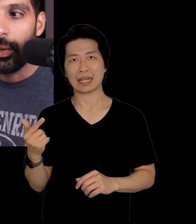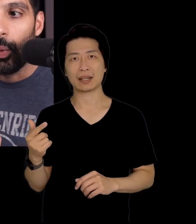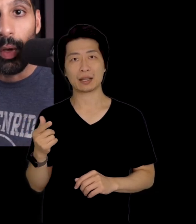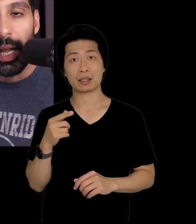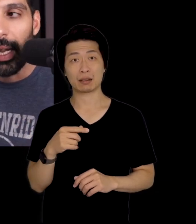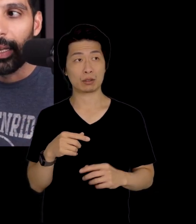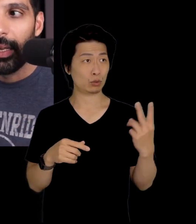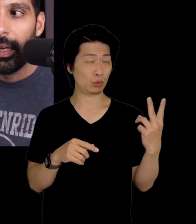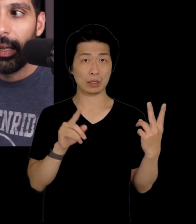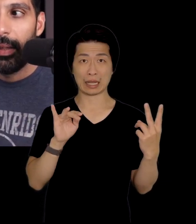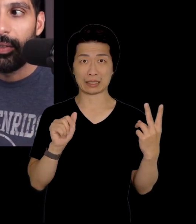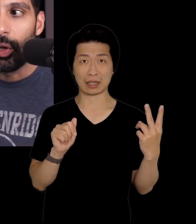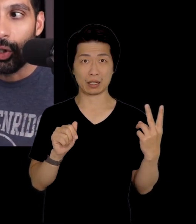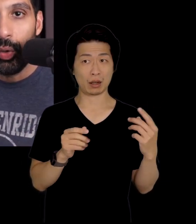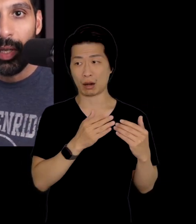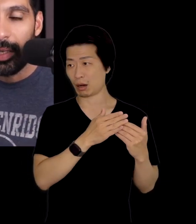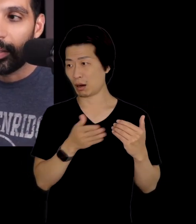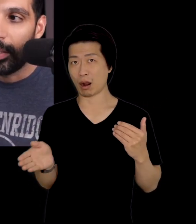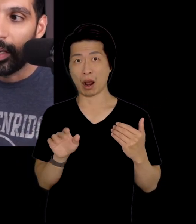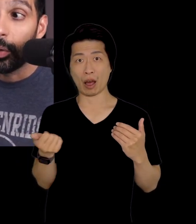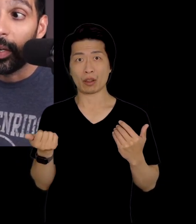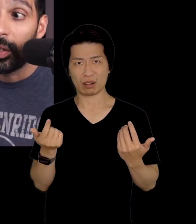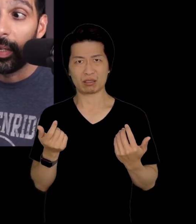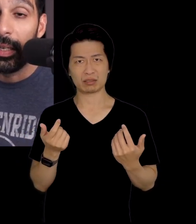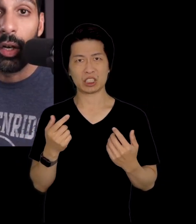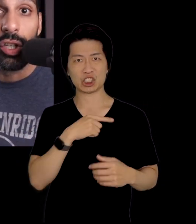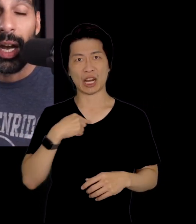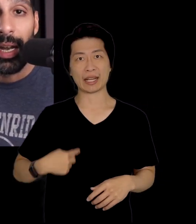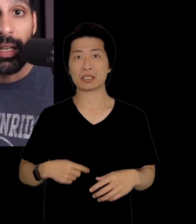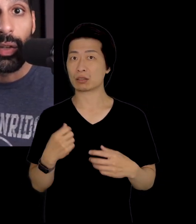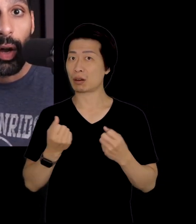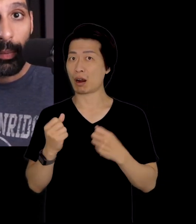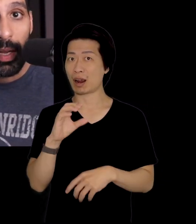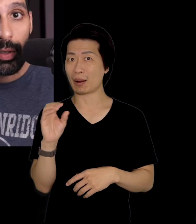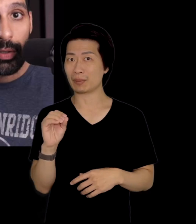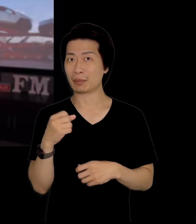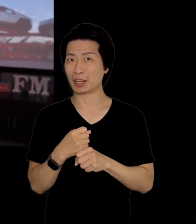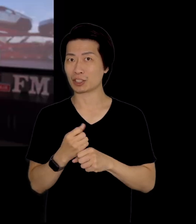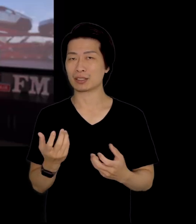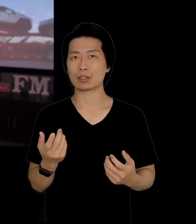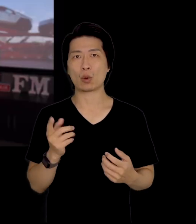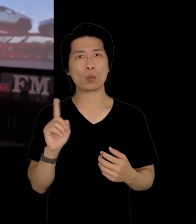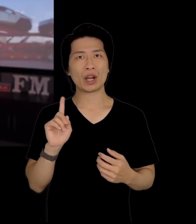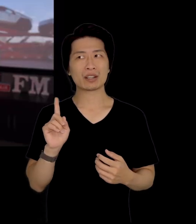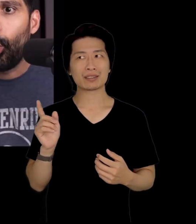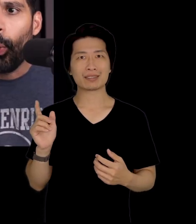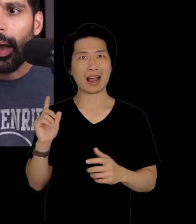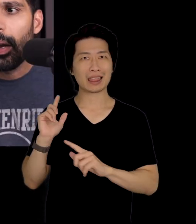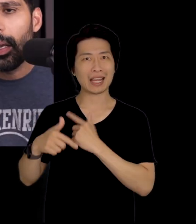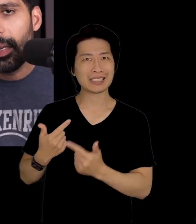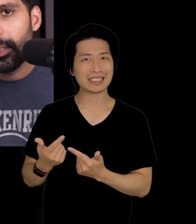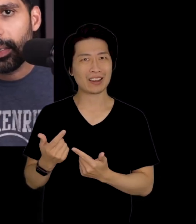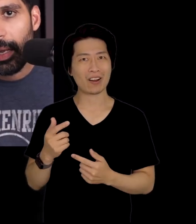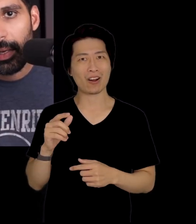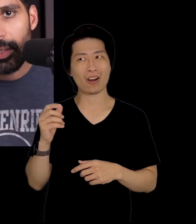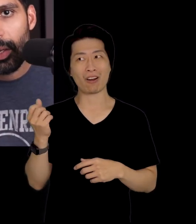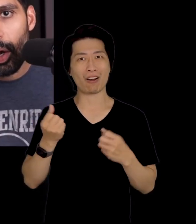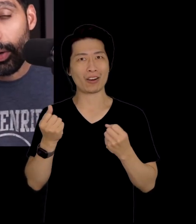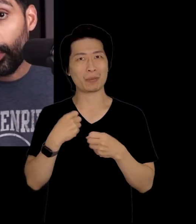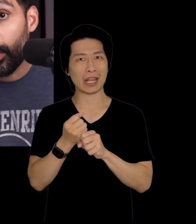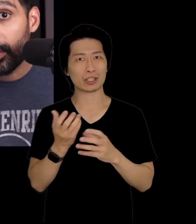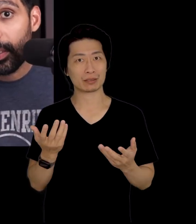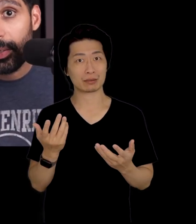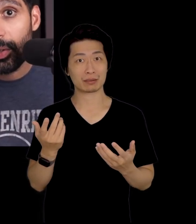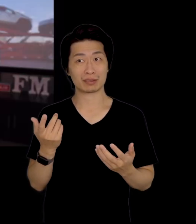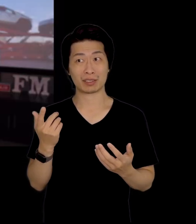GAC, Wuling. These are two Teslas and the rest of it are Chinese automakers. So my question becomes, where is legacy auto